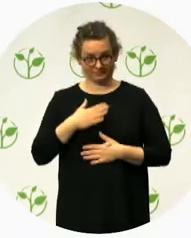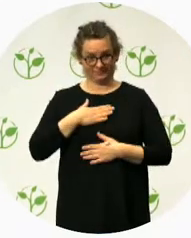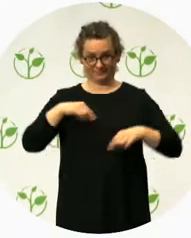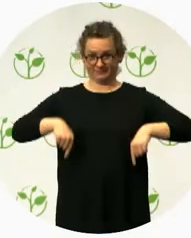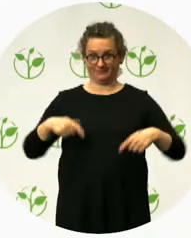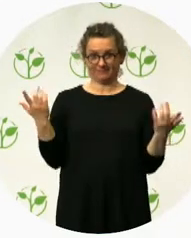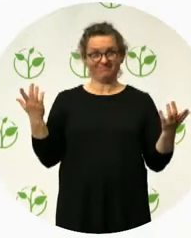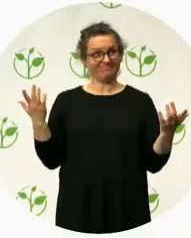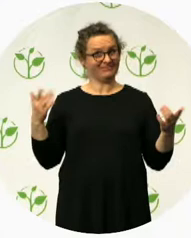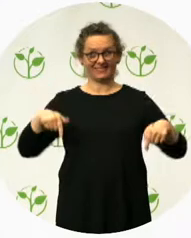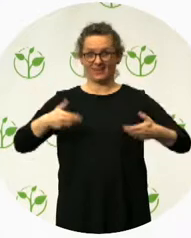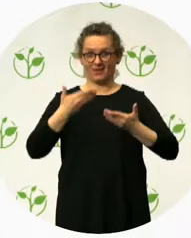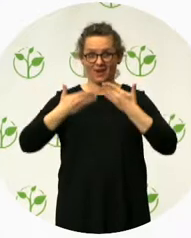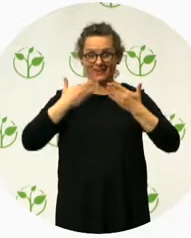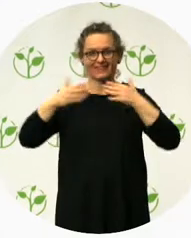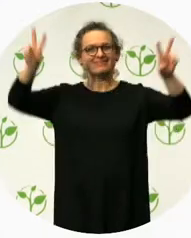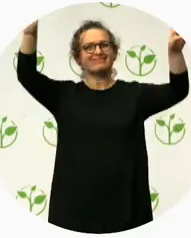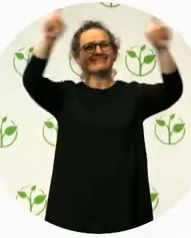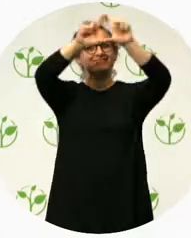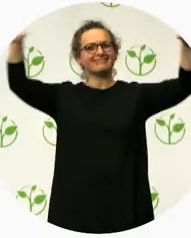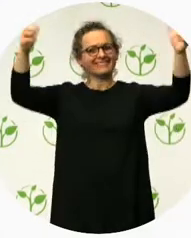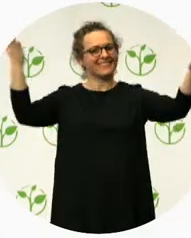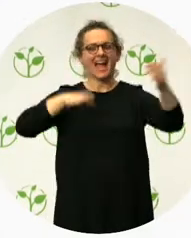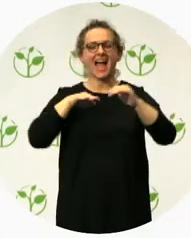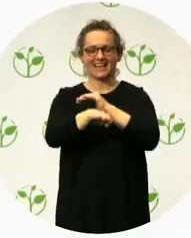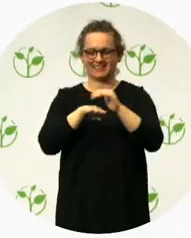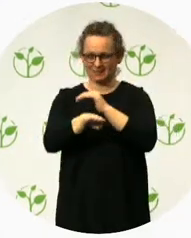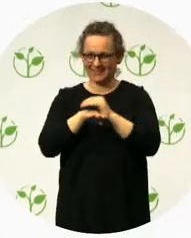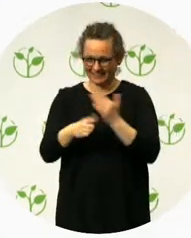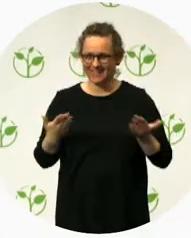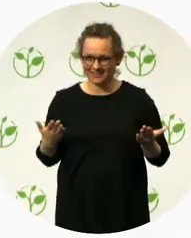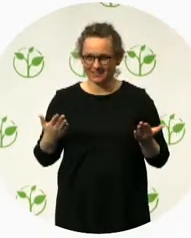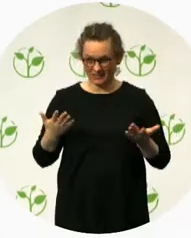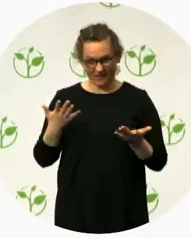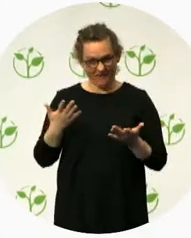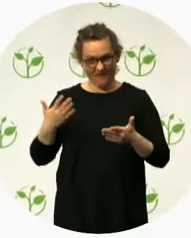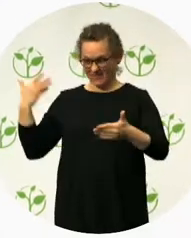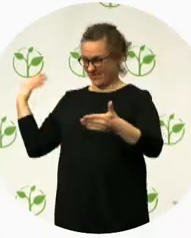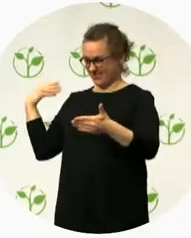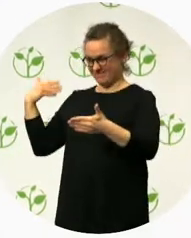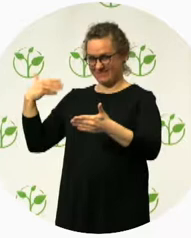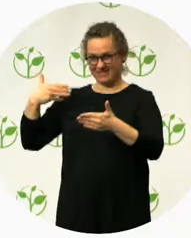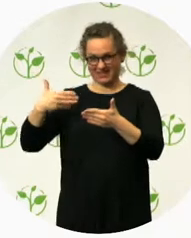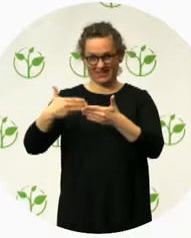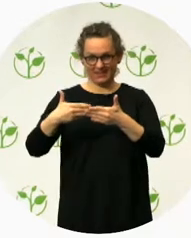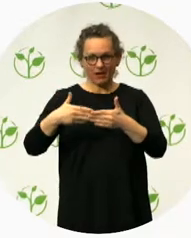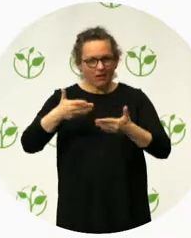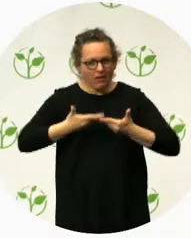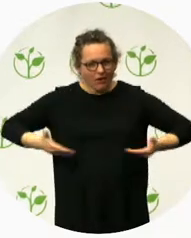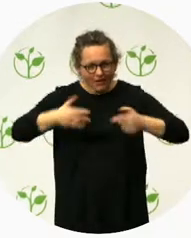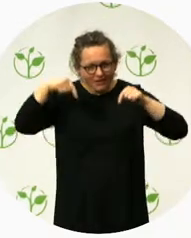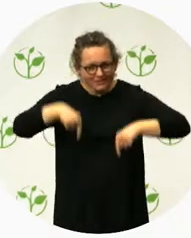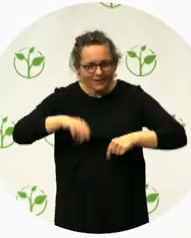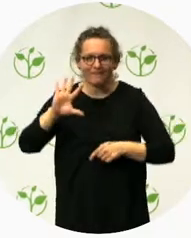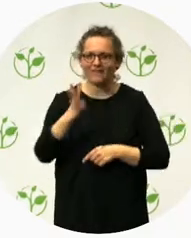accessibility. As this is my fifth year at the conference, I could personally, as it